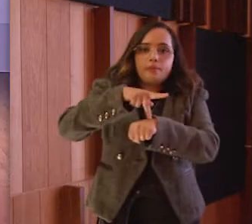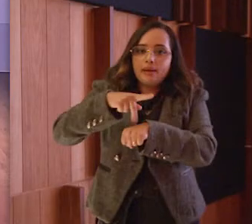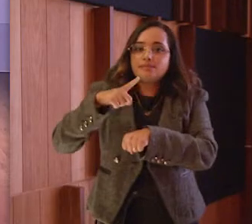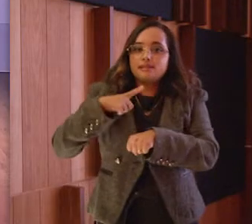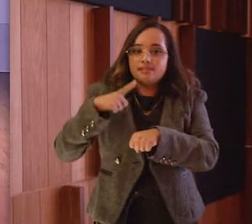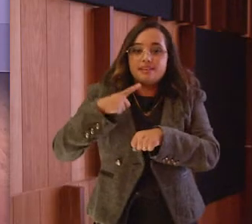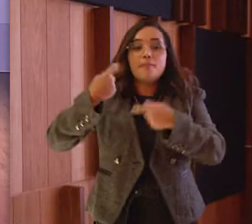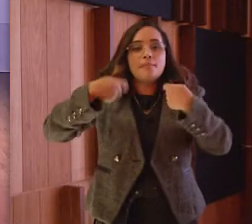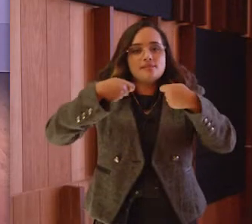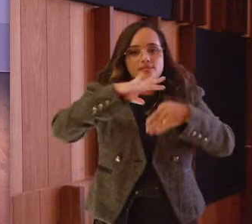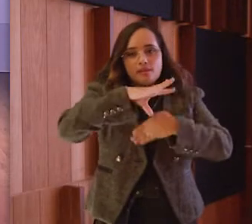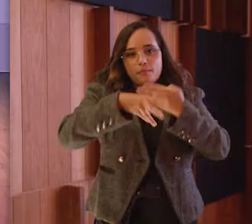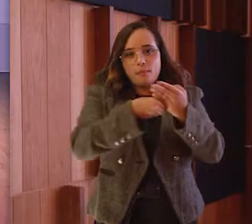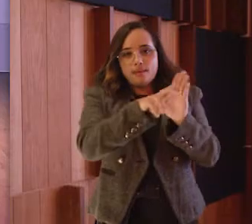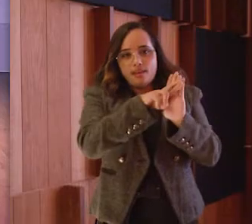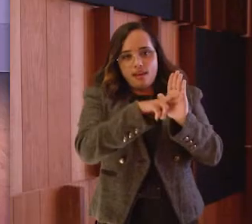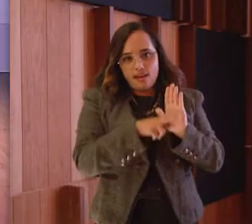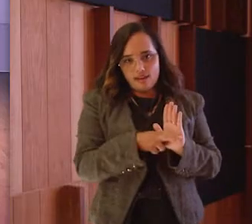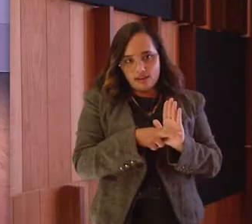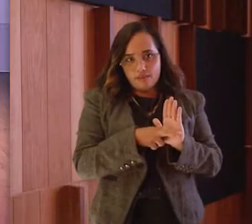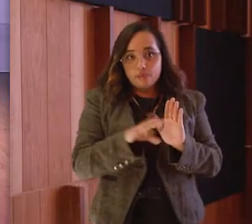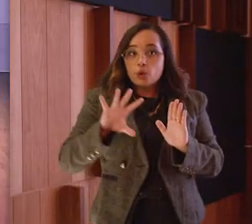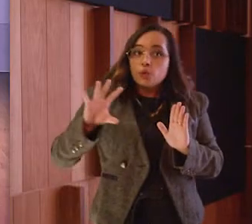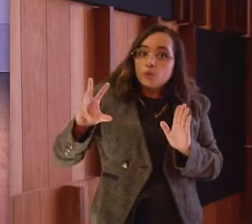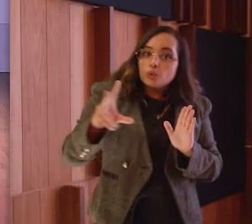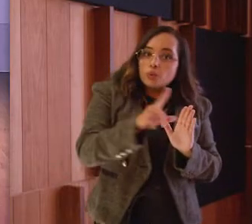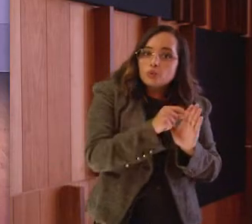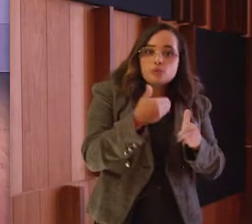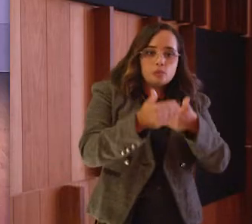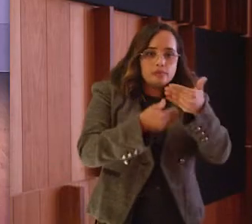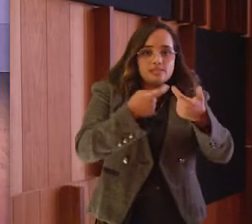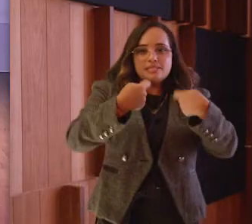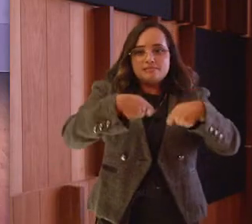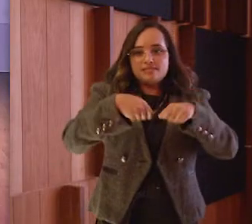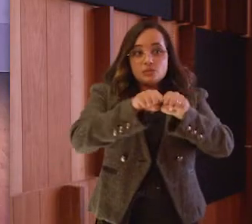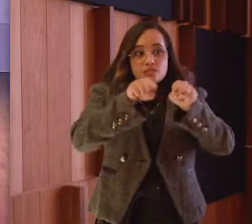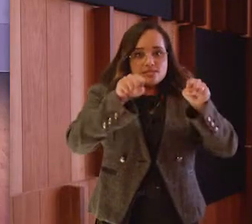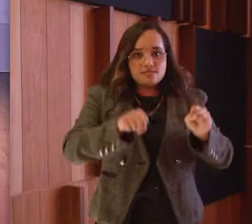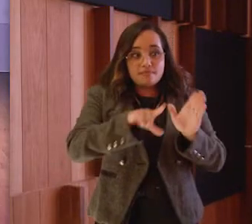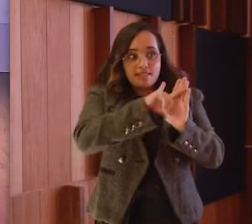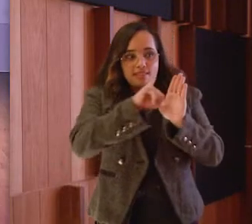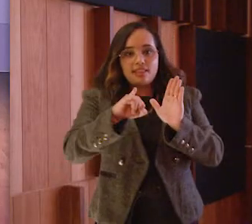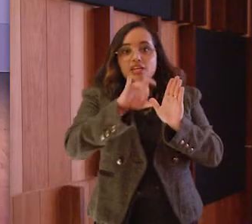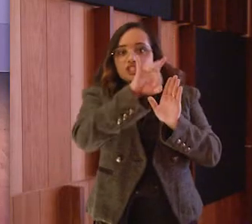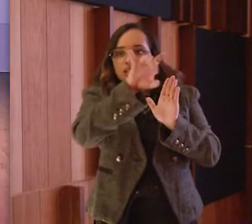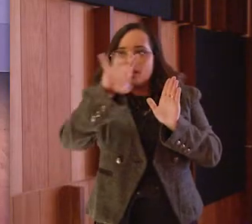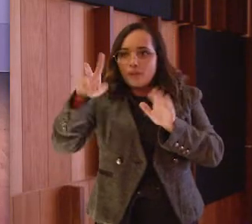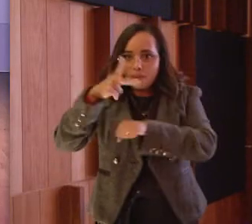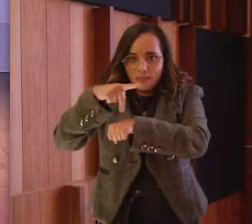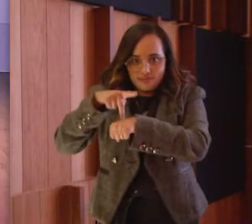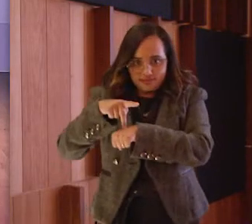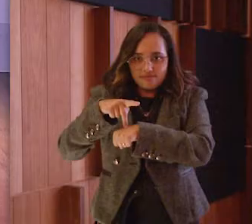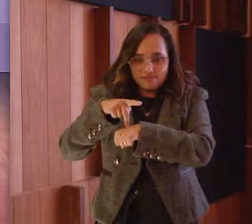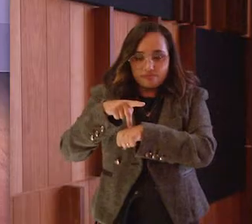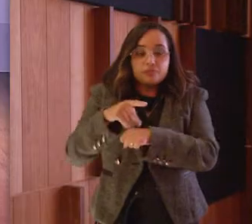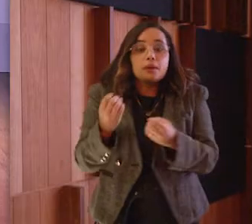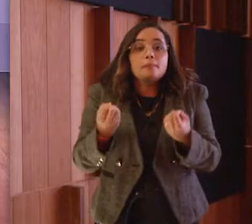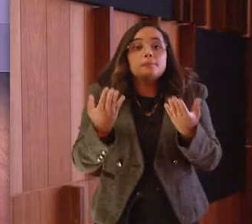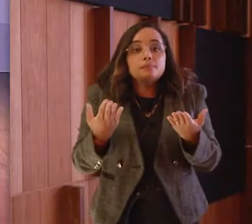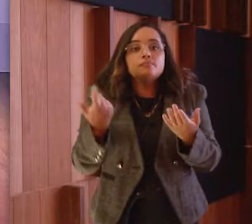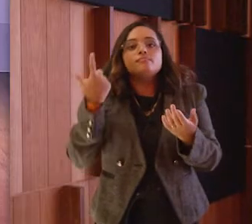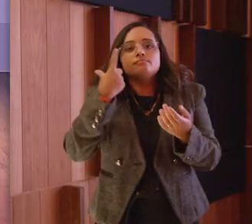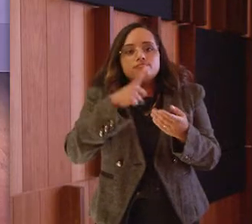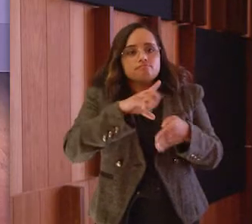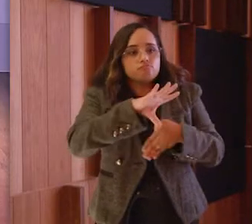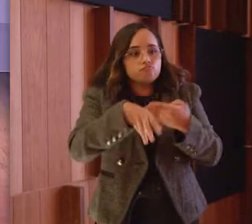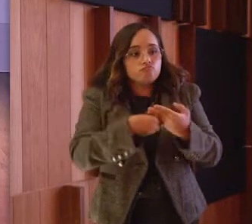legislative process and regulatory process to get these rules in. Since the initial model rules and commentary have come out, we have seen